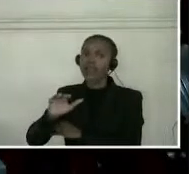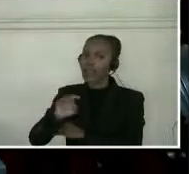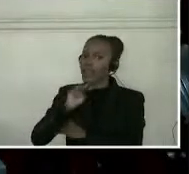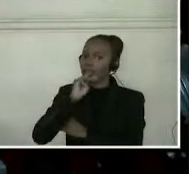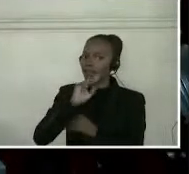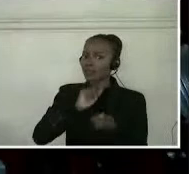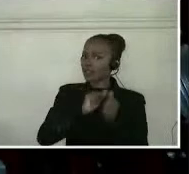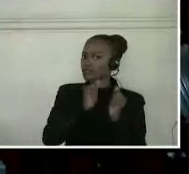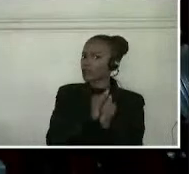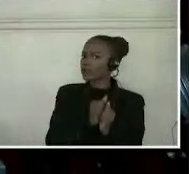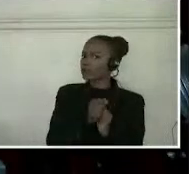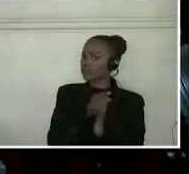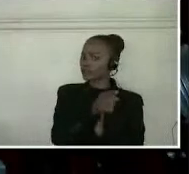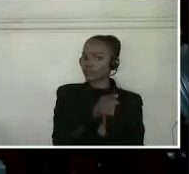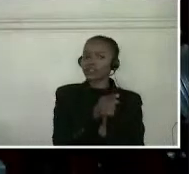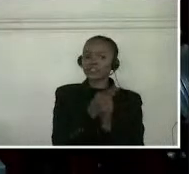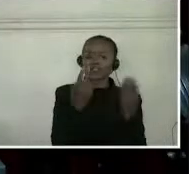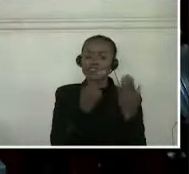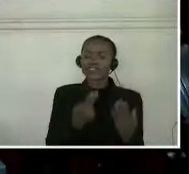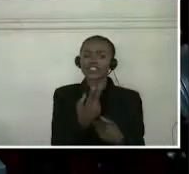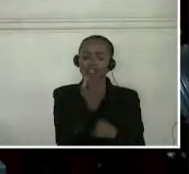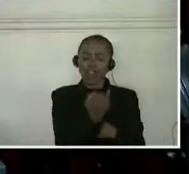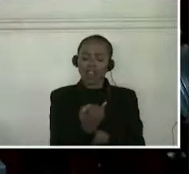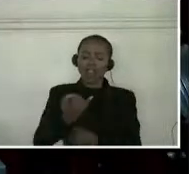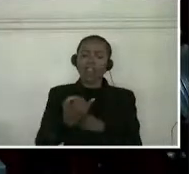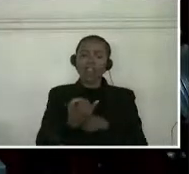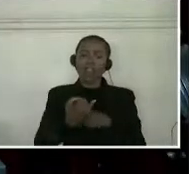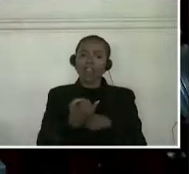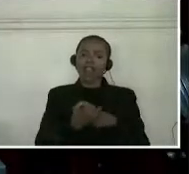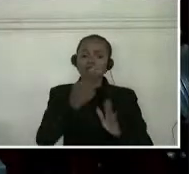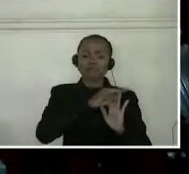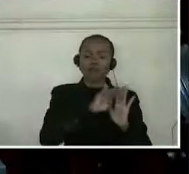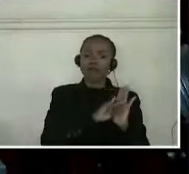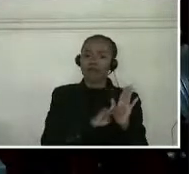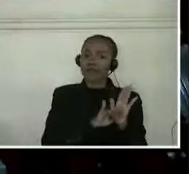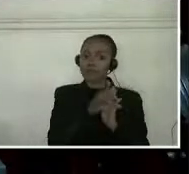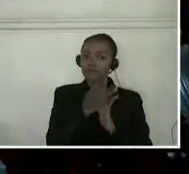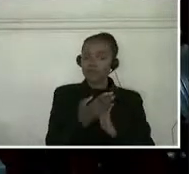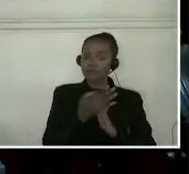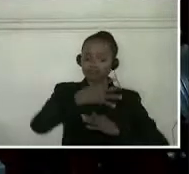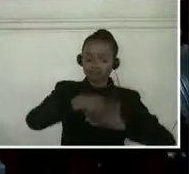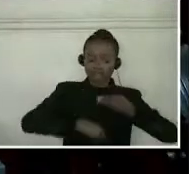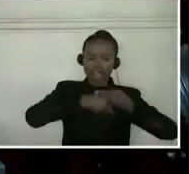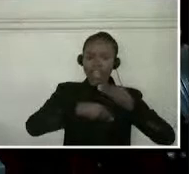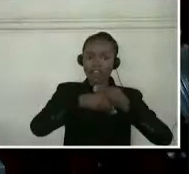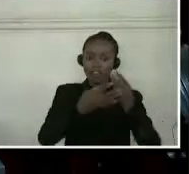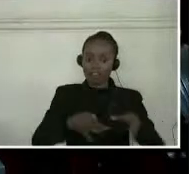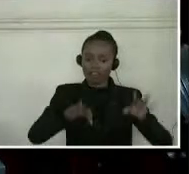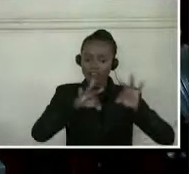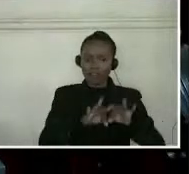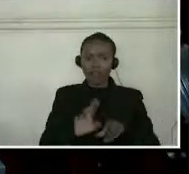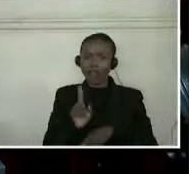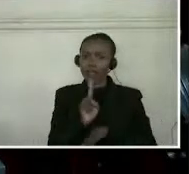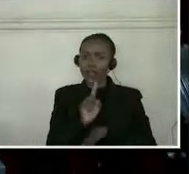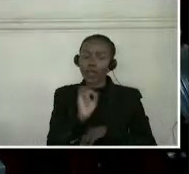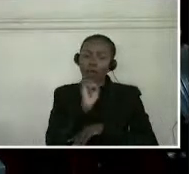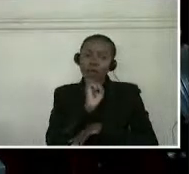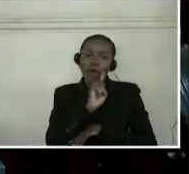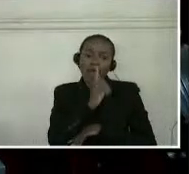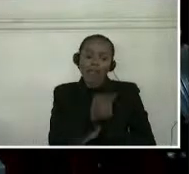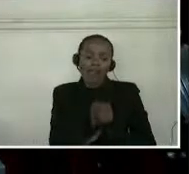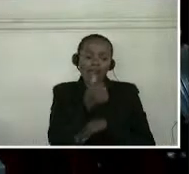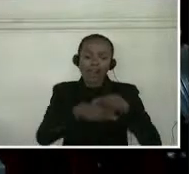it means that the merger hasn't brought any financial gain to sport programs in the province when the two departments were operating separately